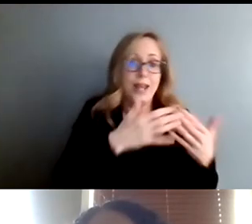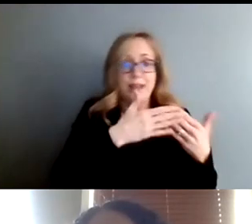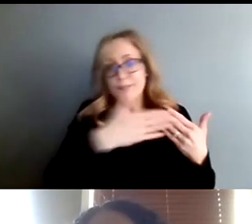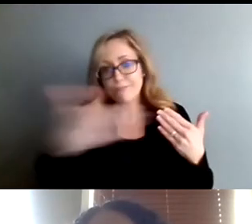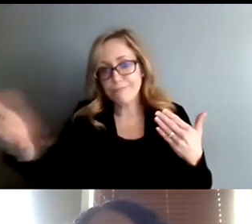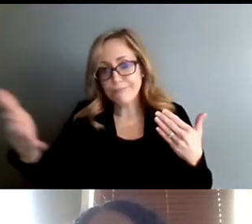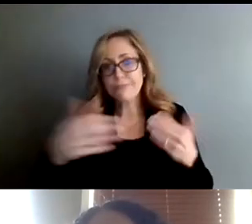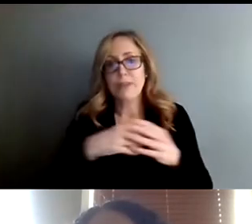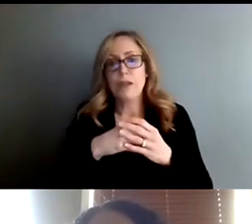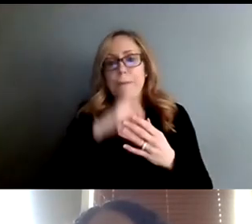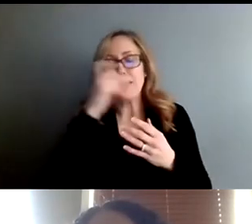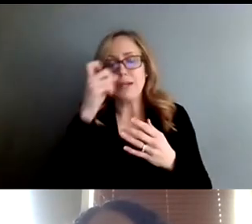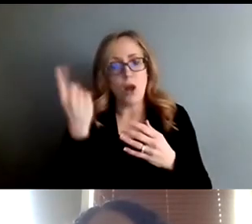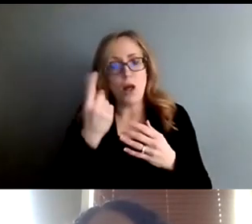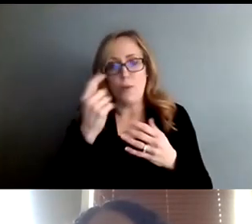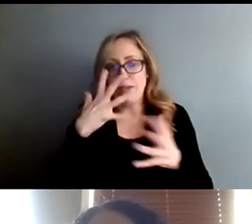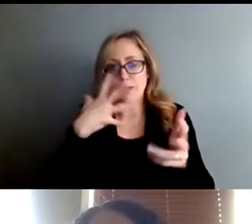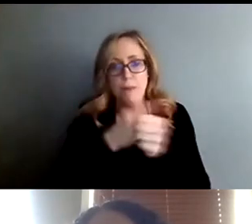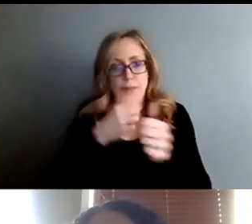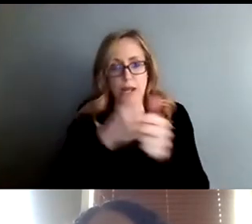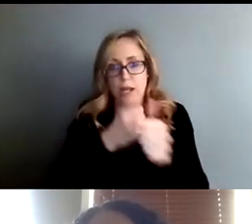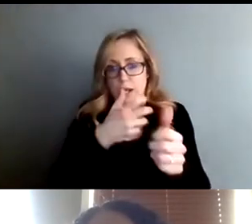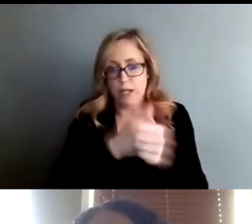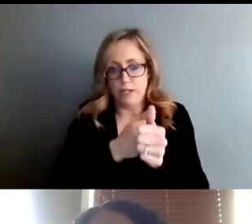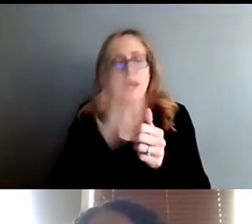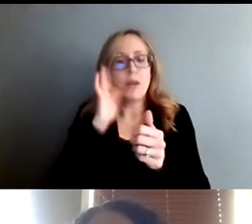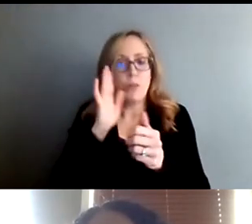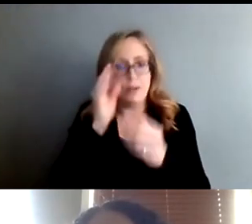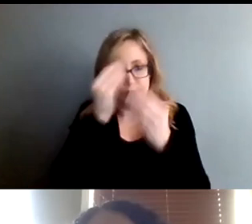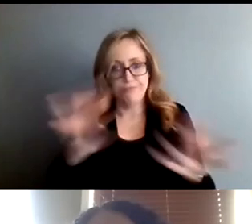gets updated, we'll update our guidance as well.